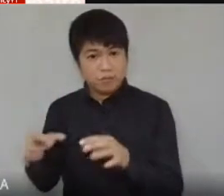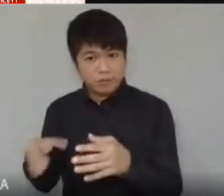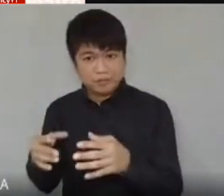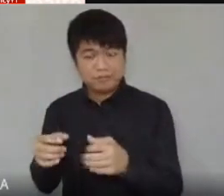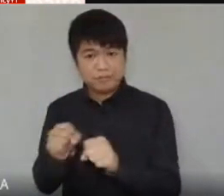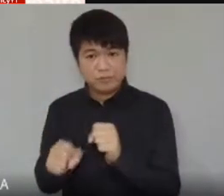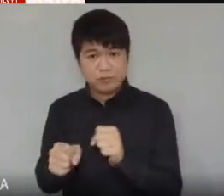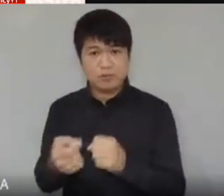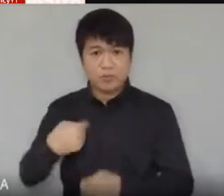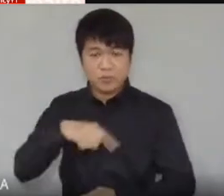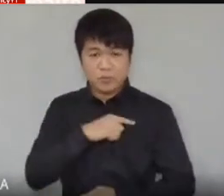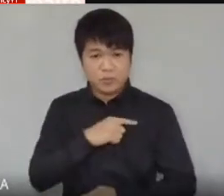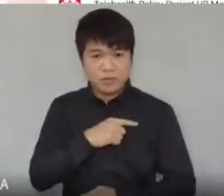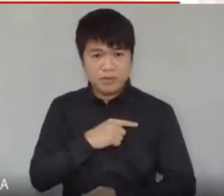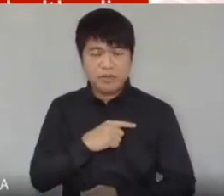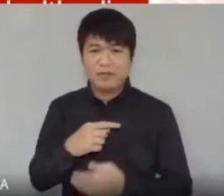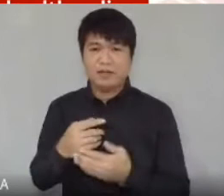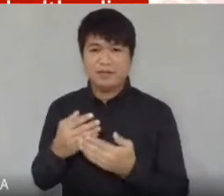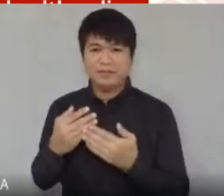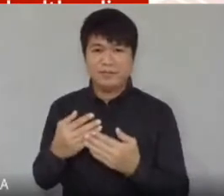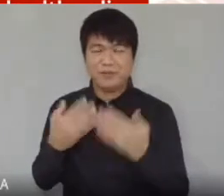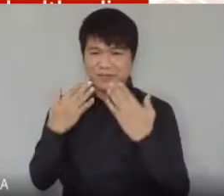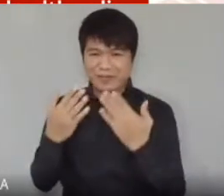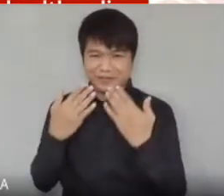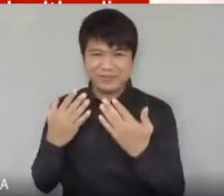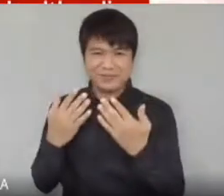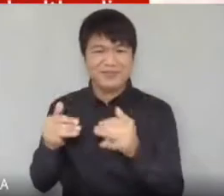partners, Social Watch Philippines, Alternative Budget Initiative Health